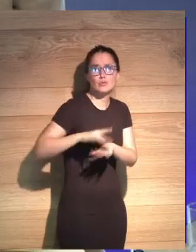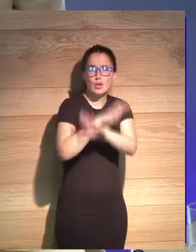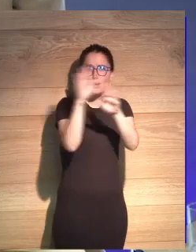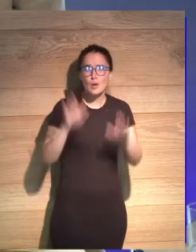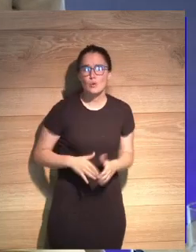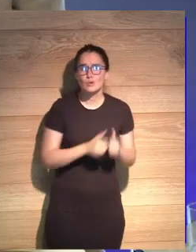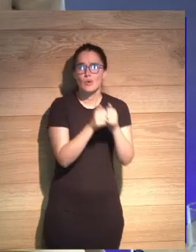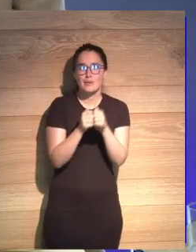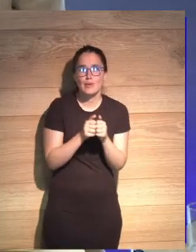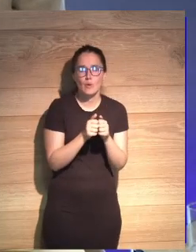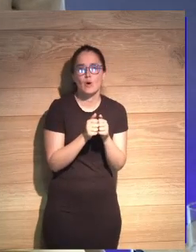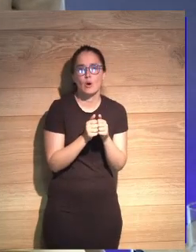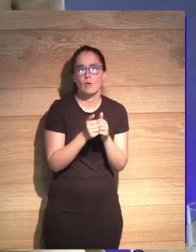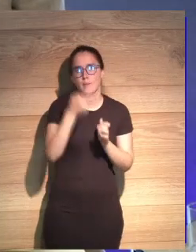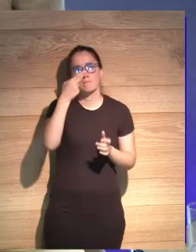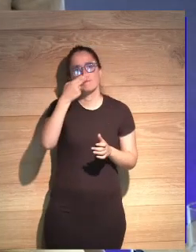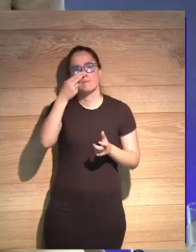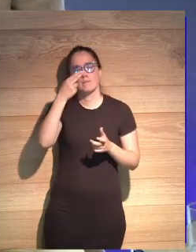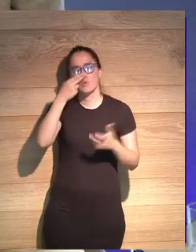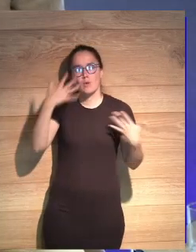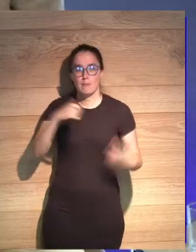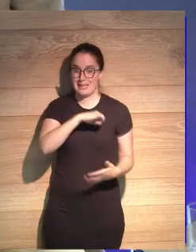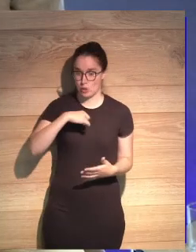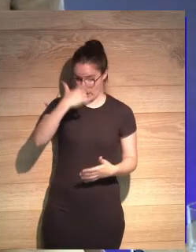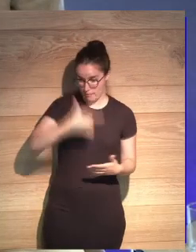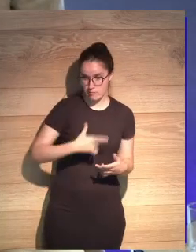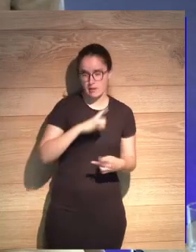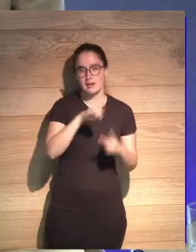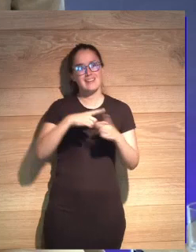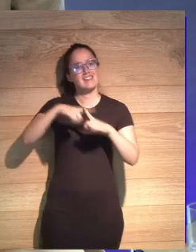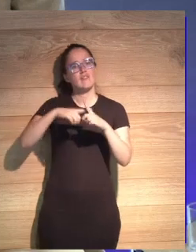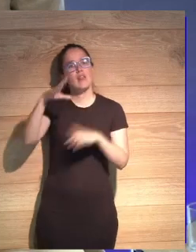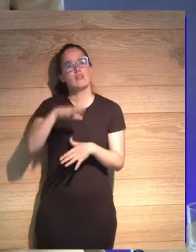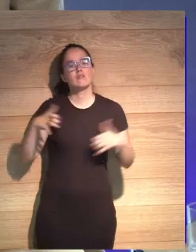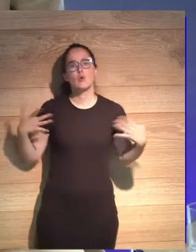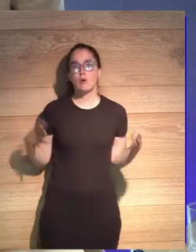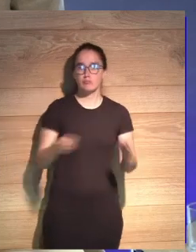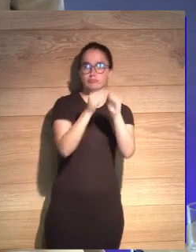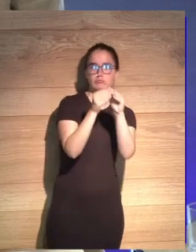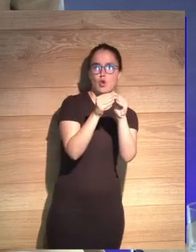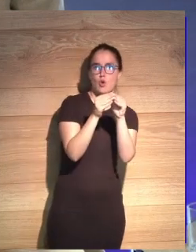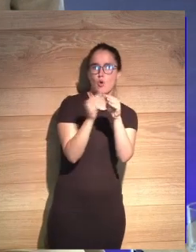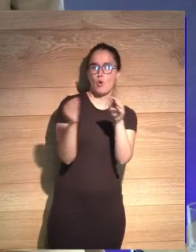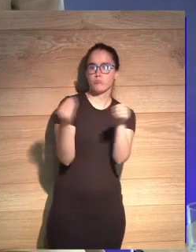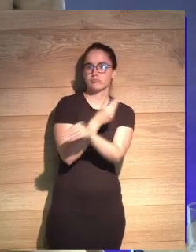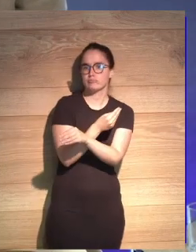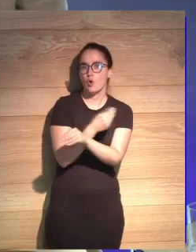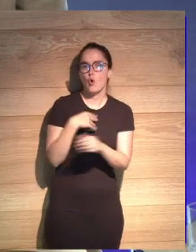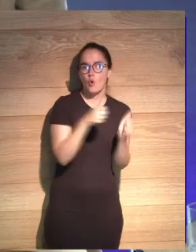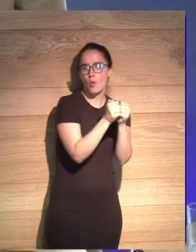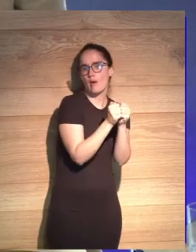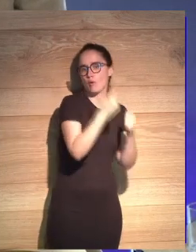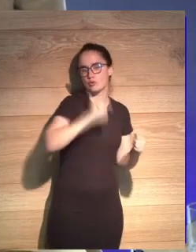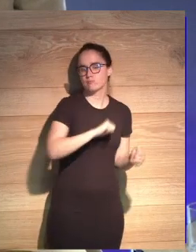about. Doctor, one last question. Was the last video game you've been interested in, and personally